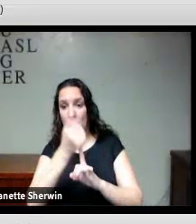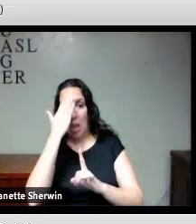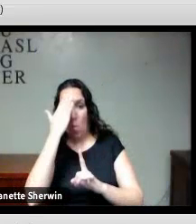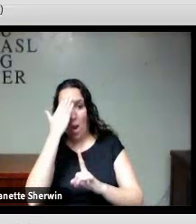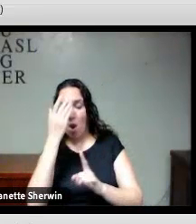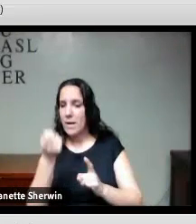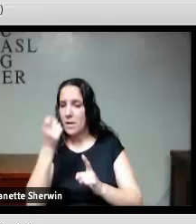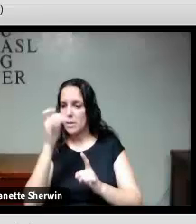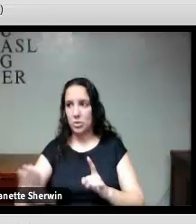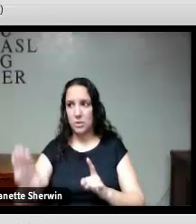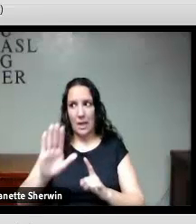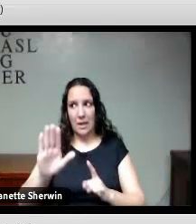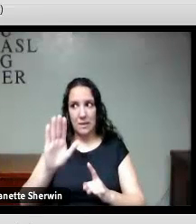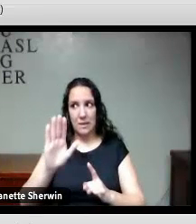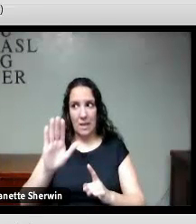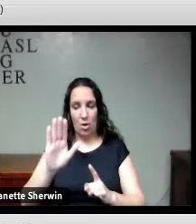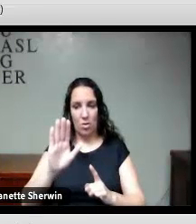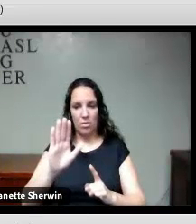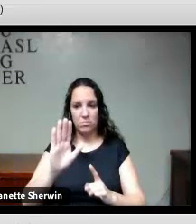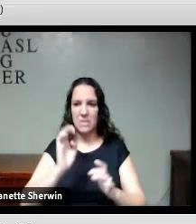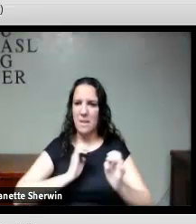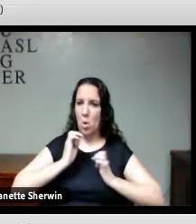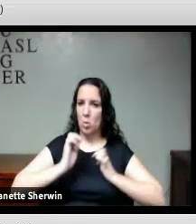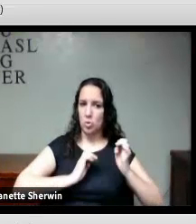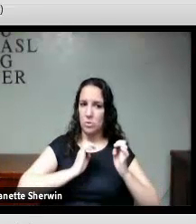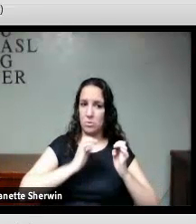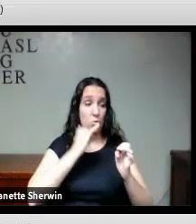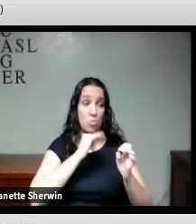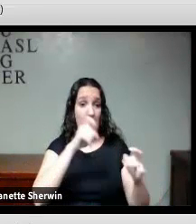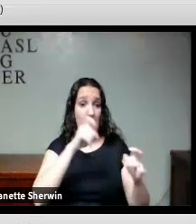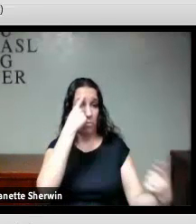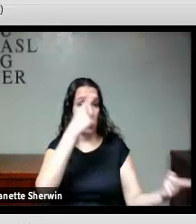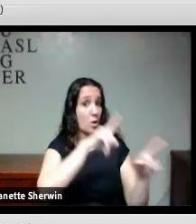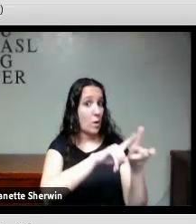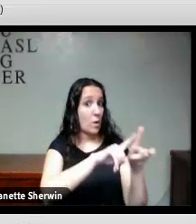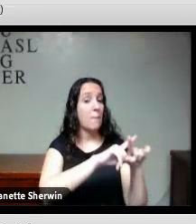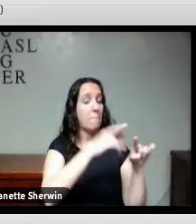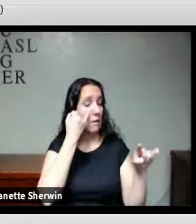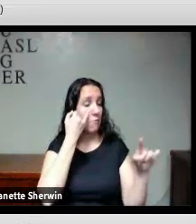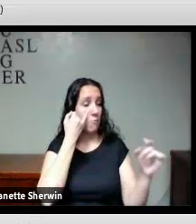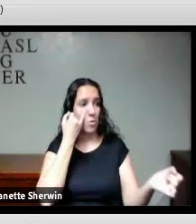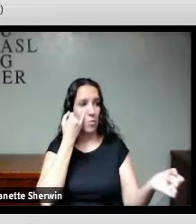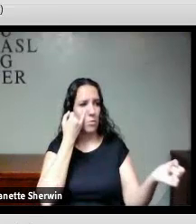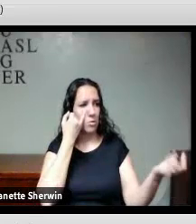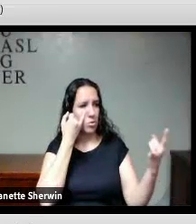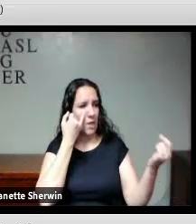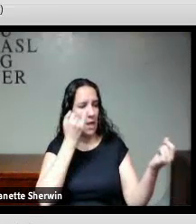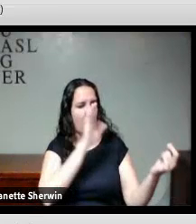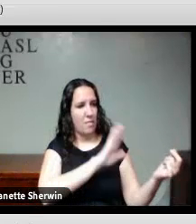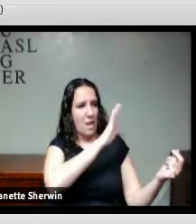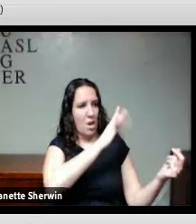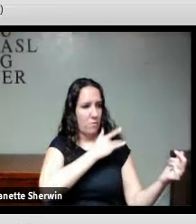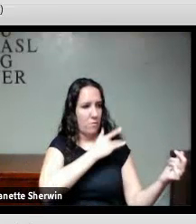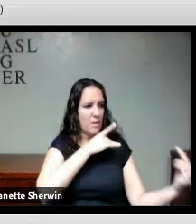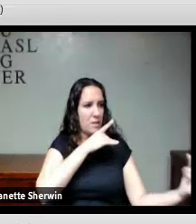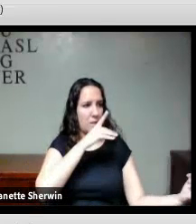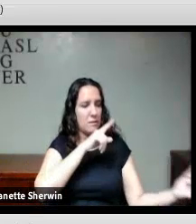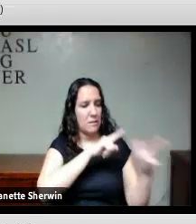have to agree with their emotions, but if you understand where they're coming from, that's called empathy. Then you can have